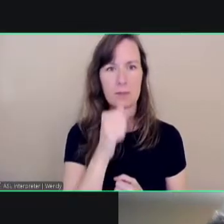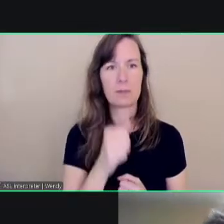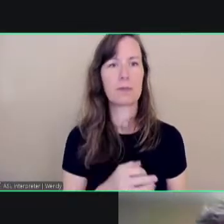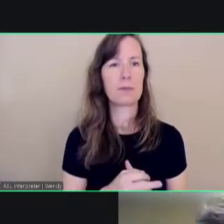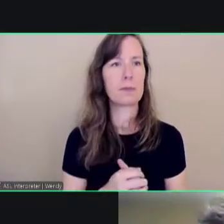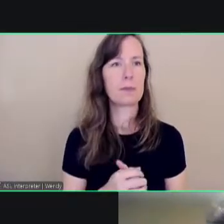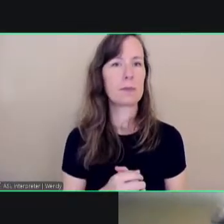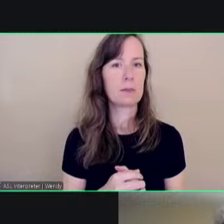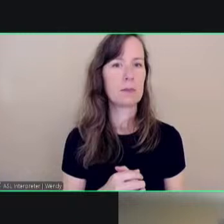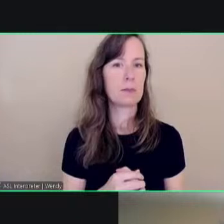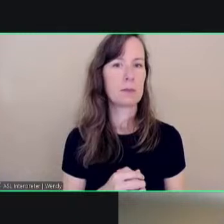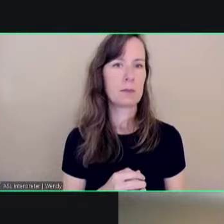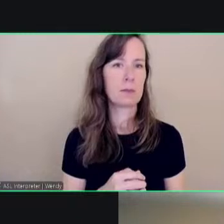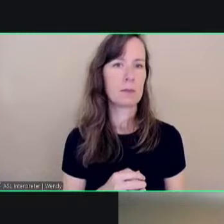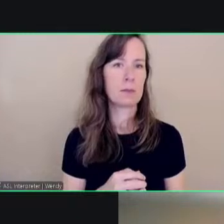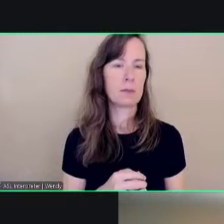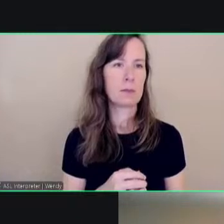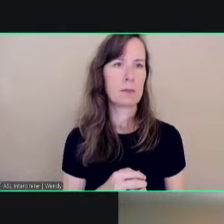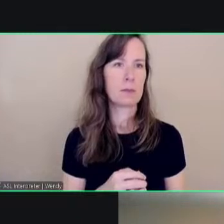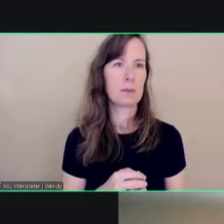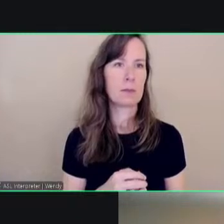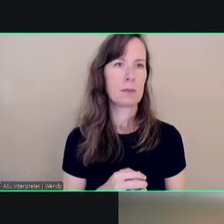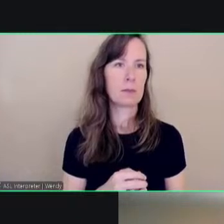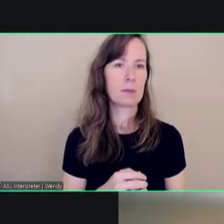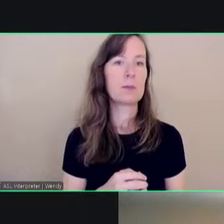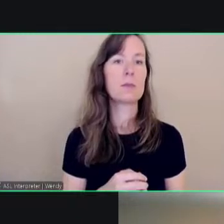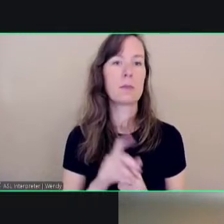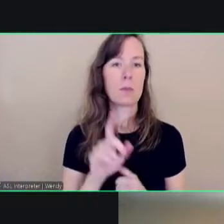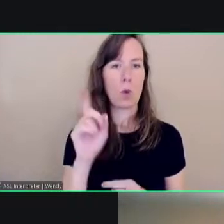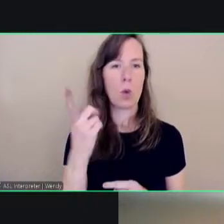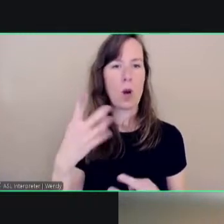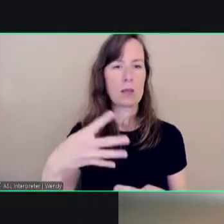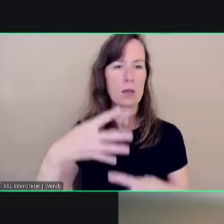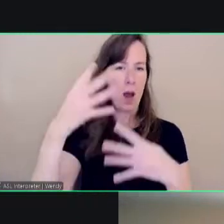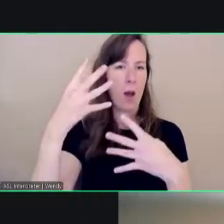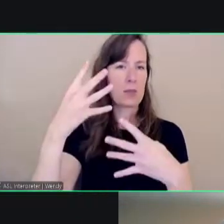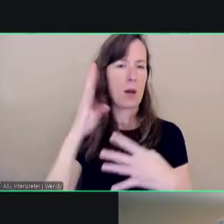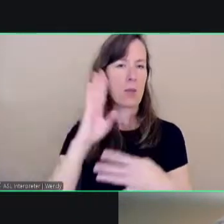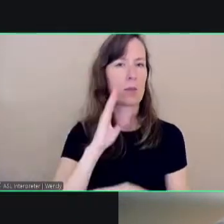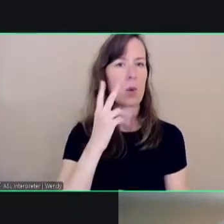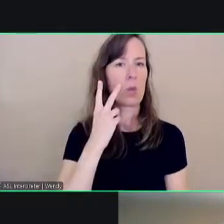Well, when it gets pulled up, you will see that the